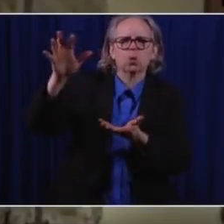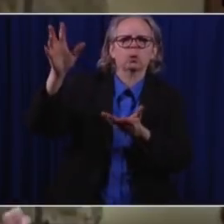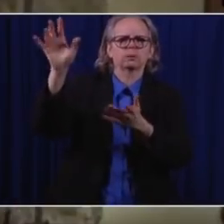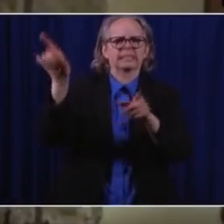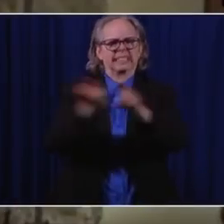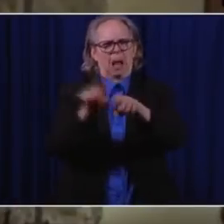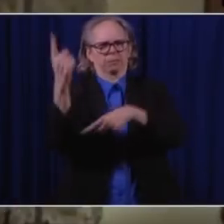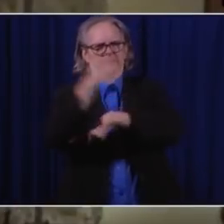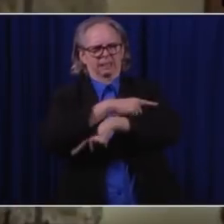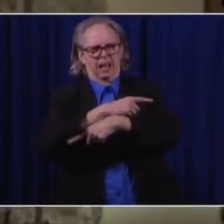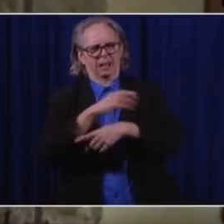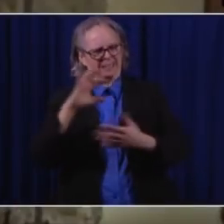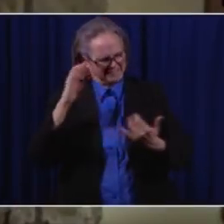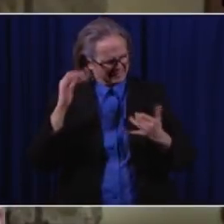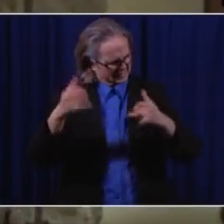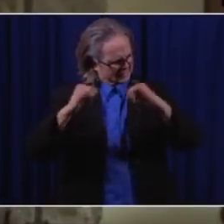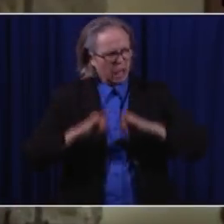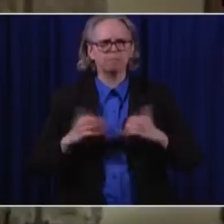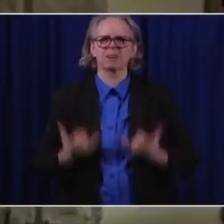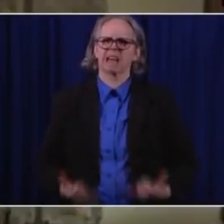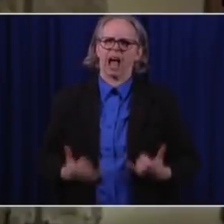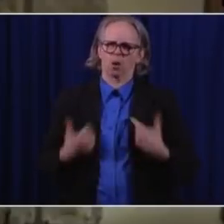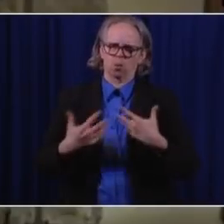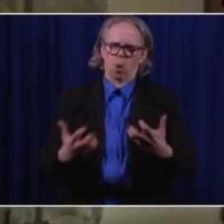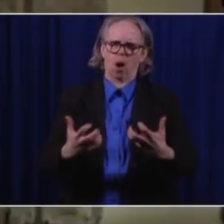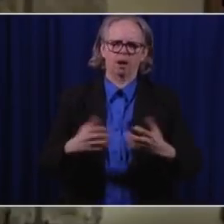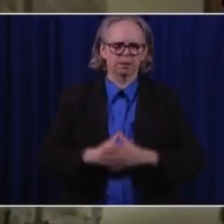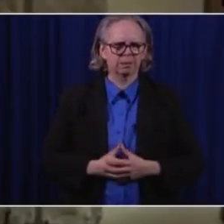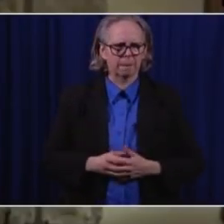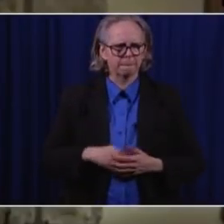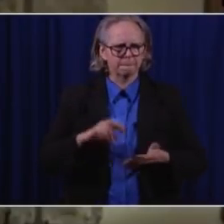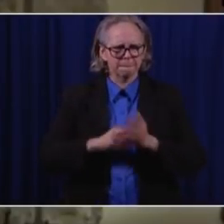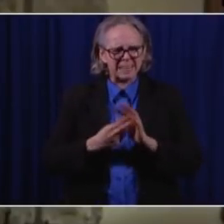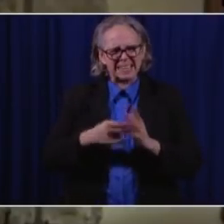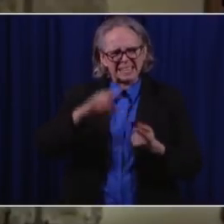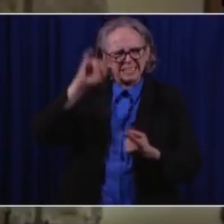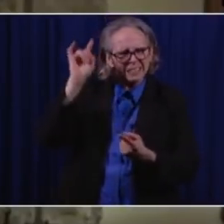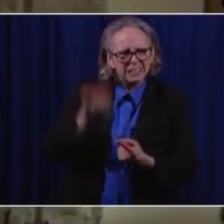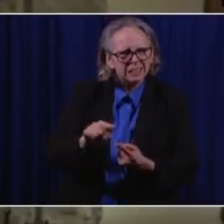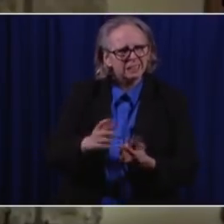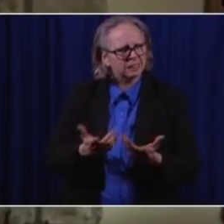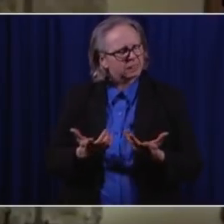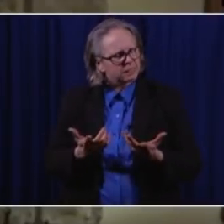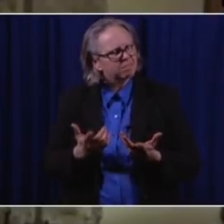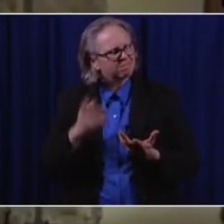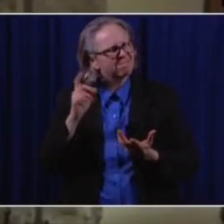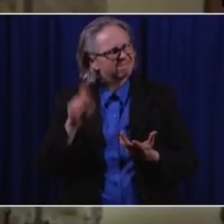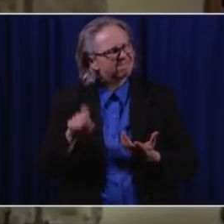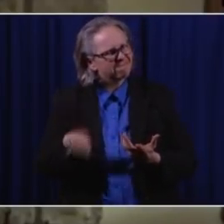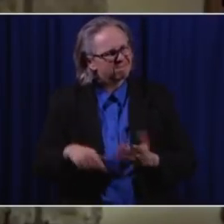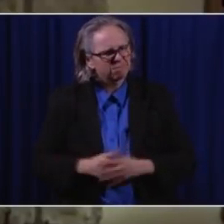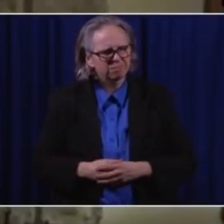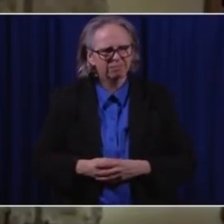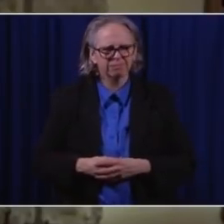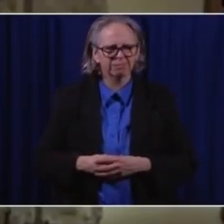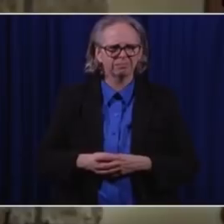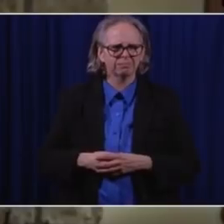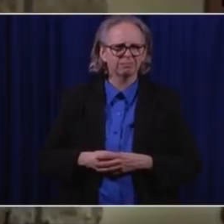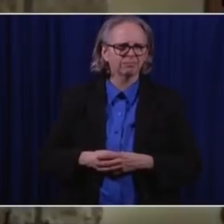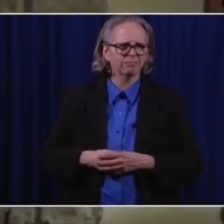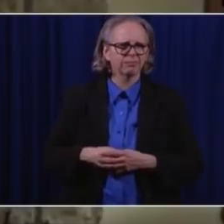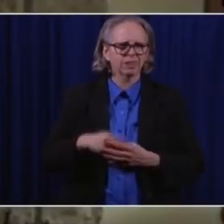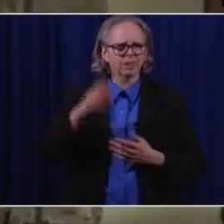go maybe one time a week, whatever. There's other ways to pull back. And we're not telling people just,